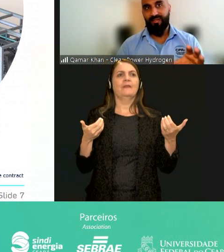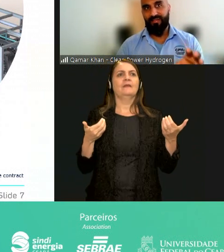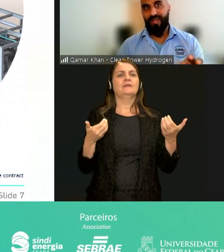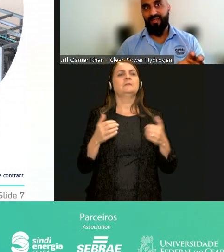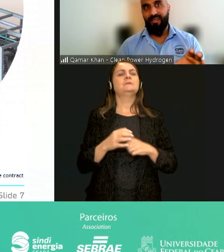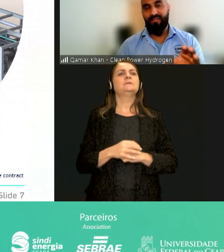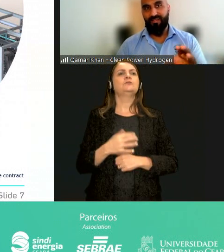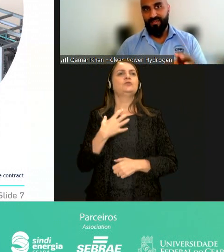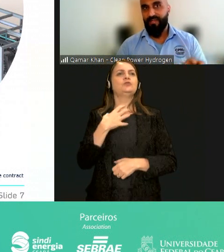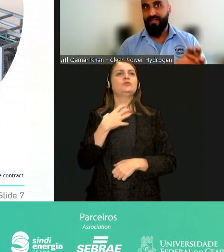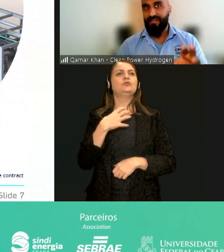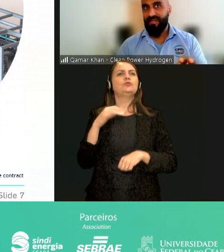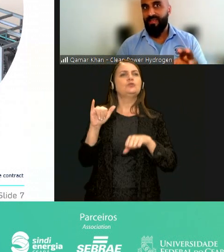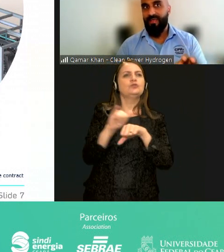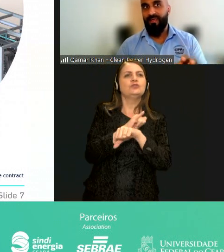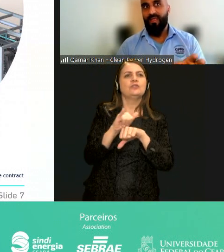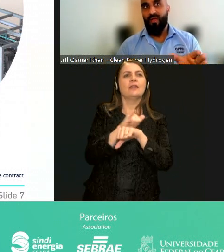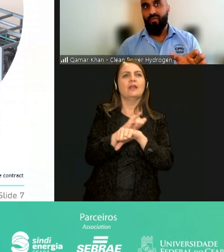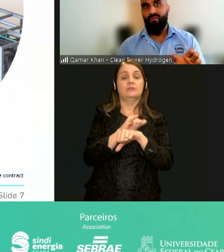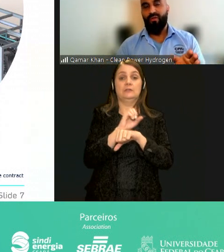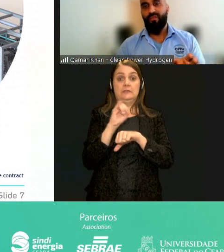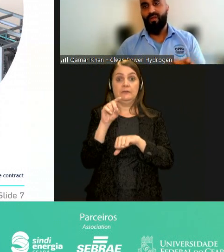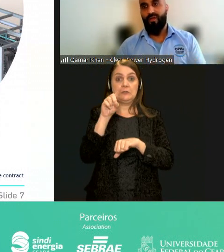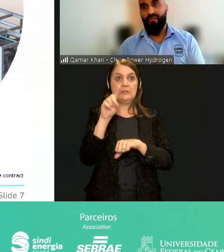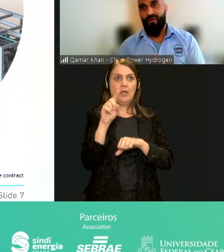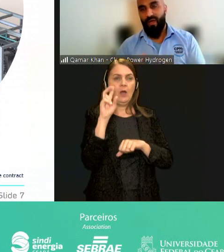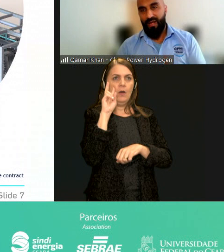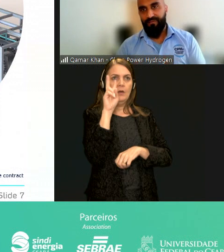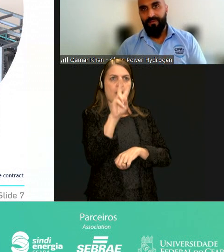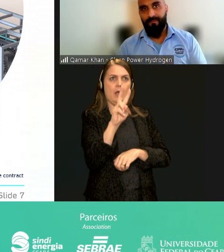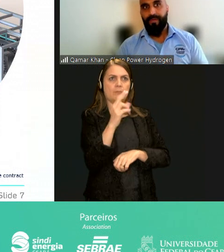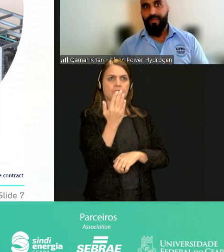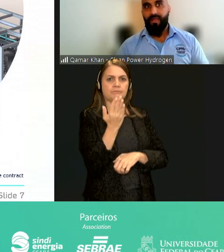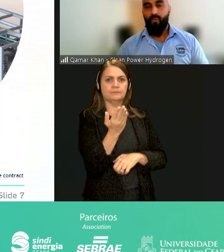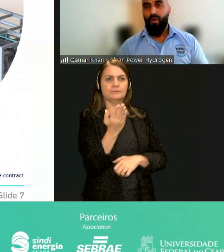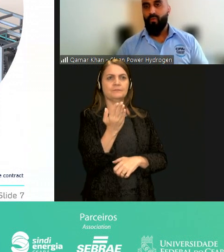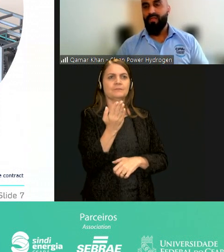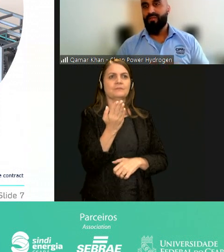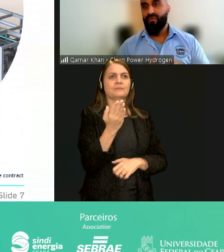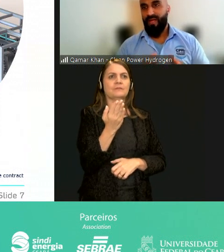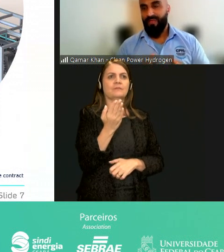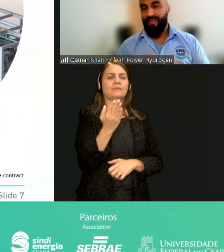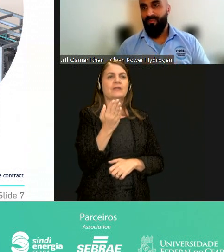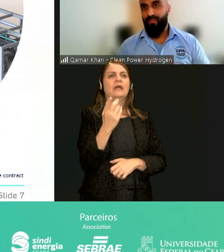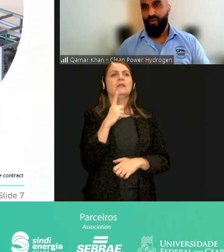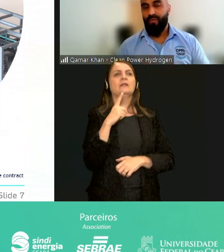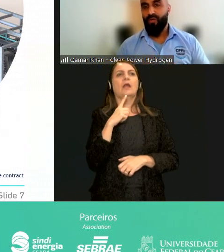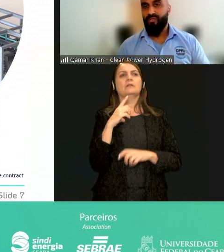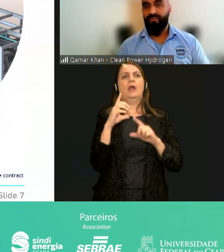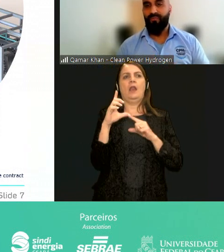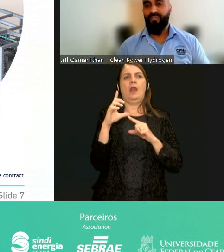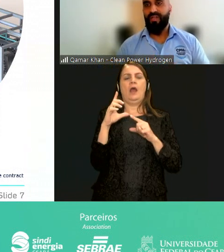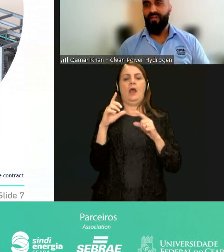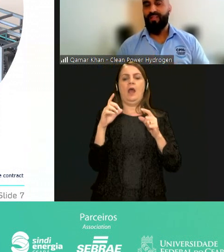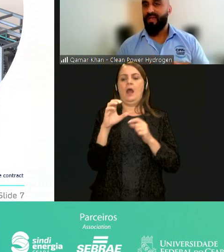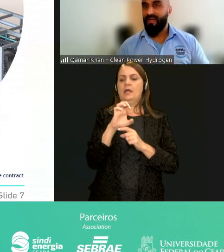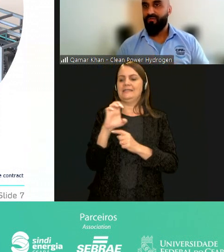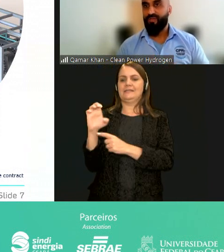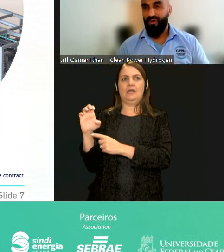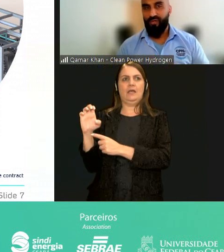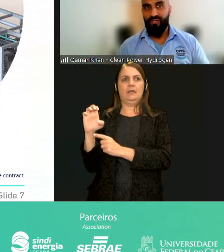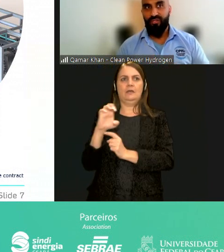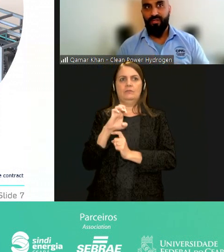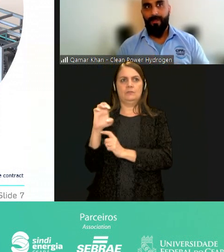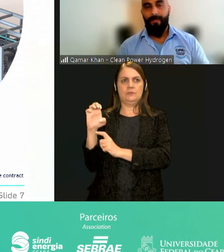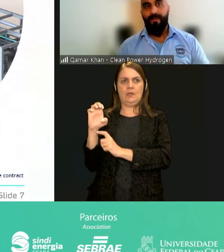side, the stack is the circular design there on the far left. What we do at that point, we just generate the hydrogen